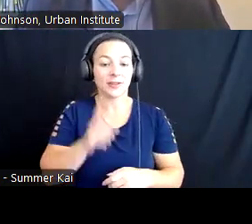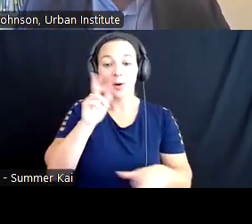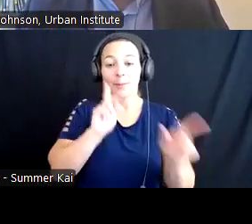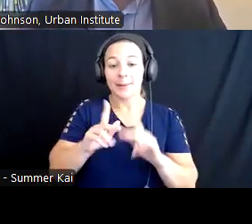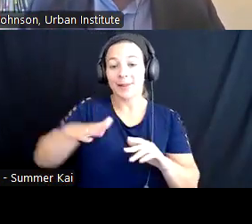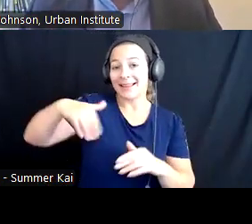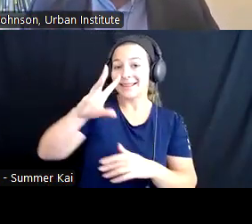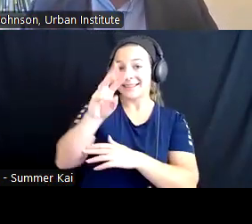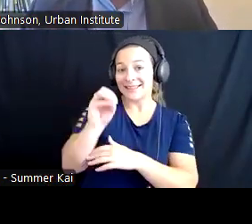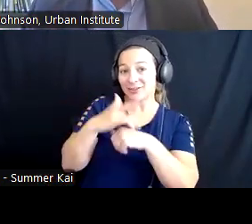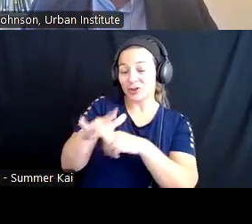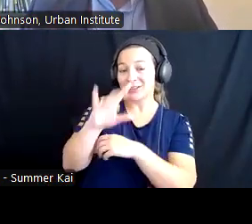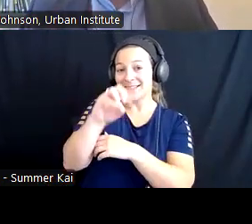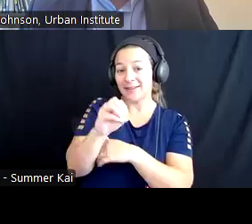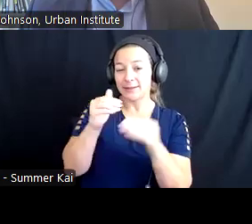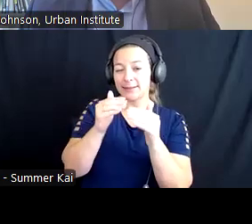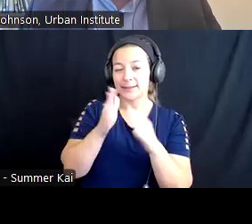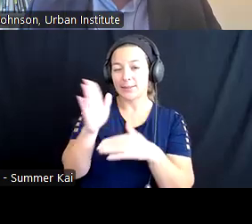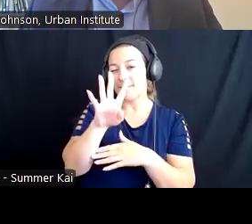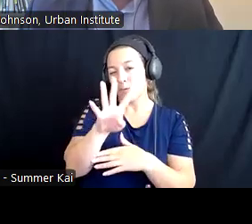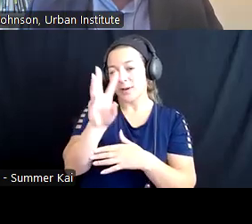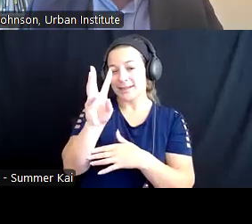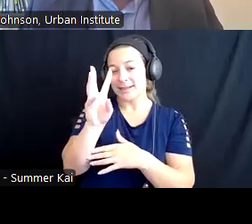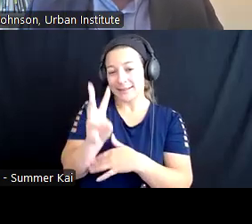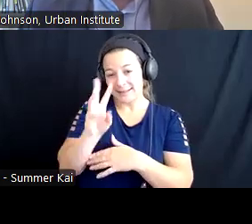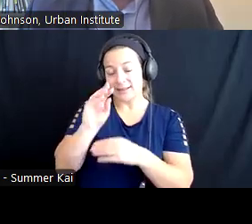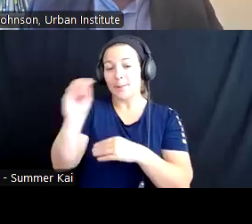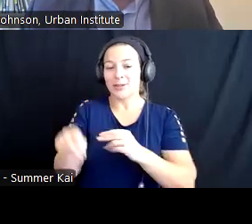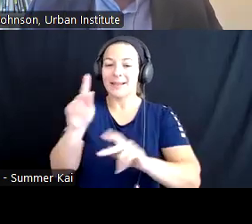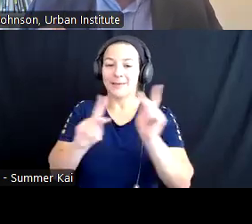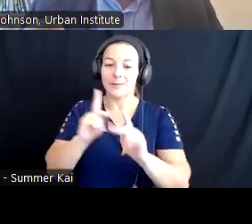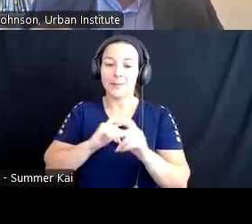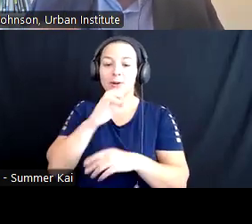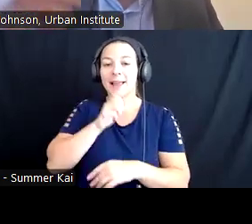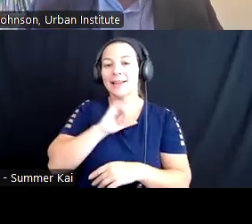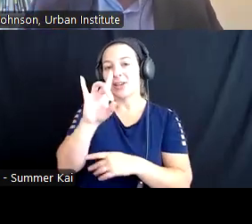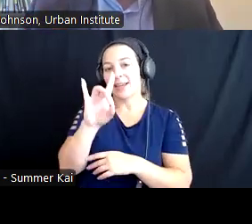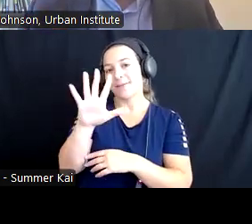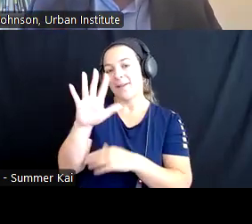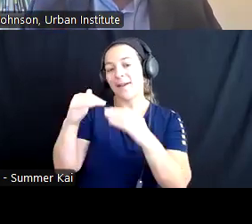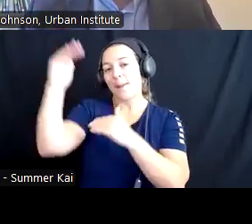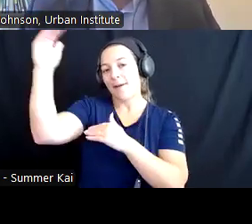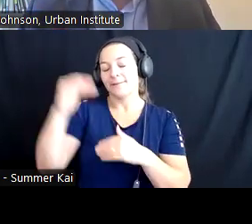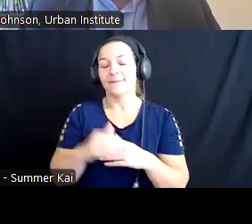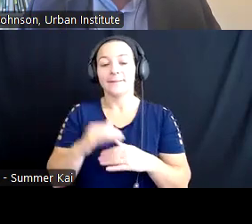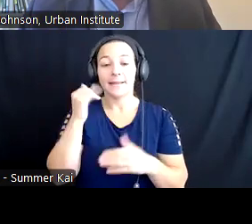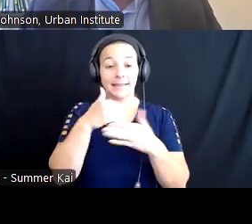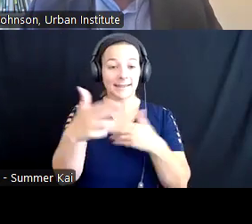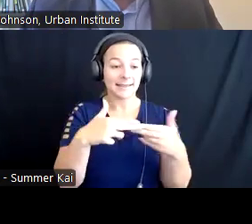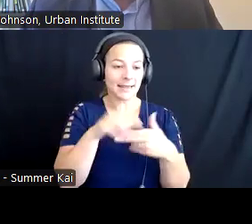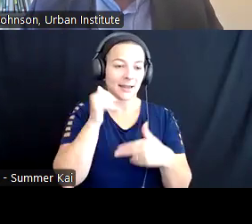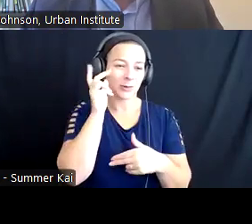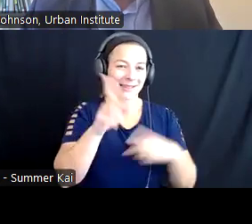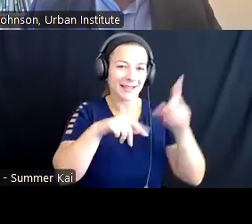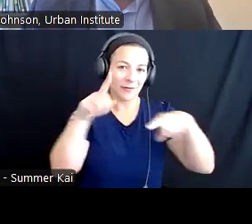60s and early 70s to 46% of people ages 85 and plus. If we go to the next slide, we'll see how that varies